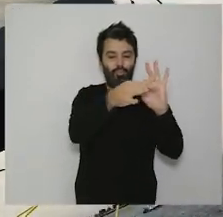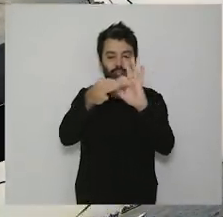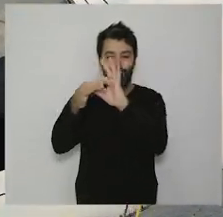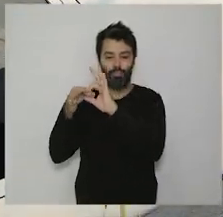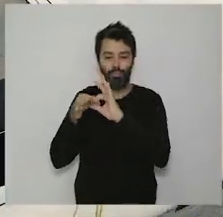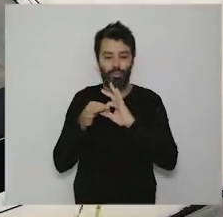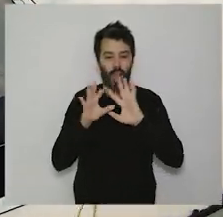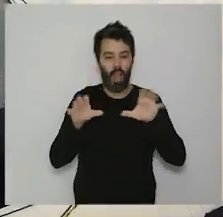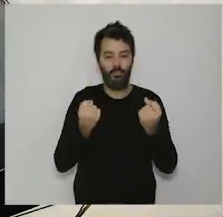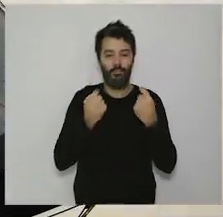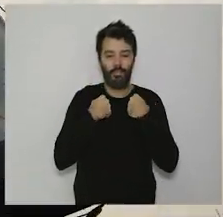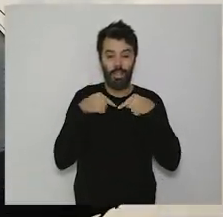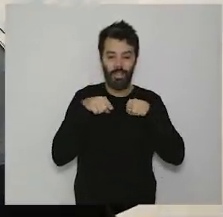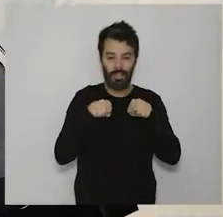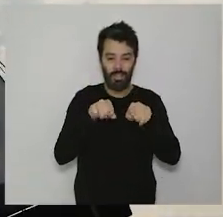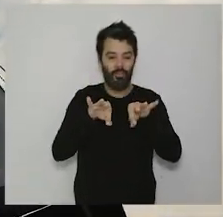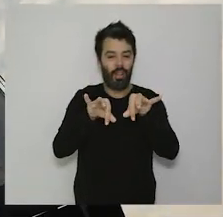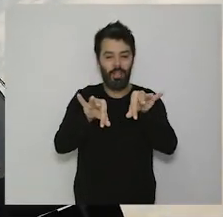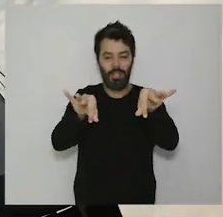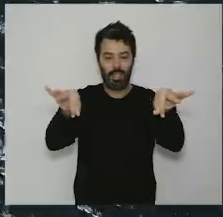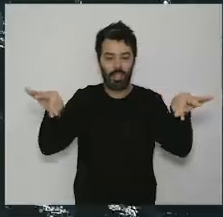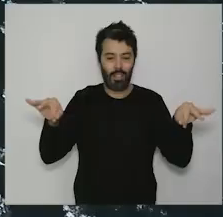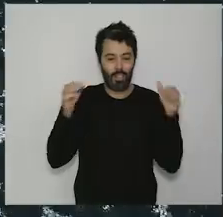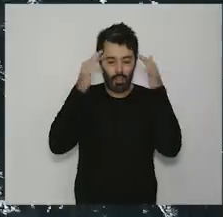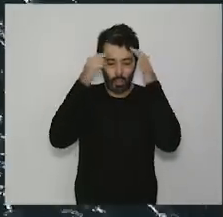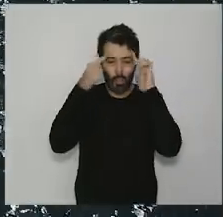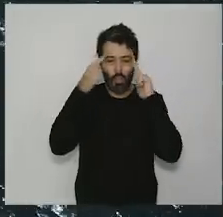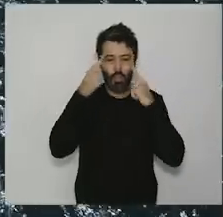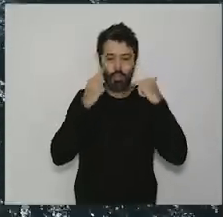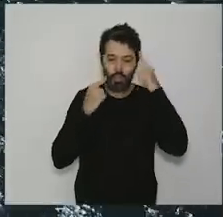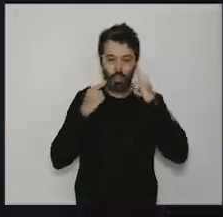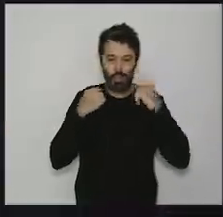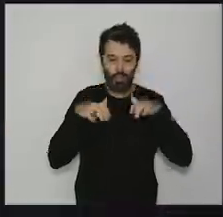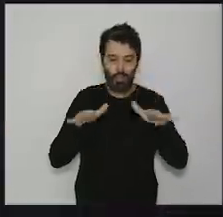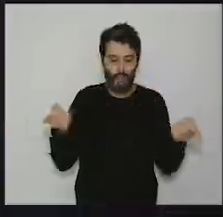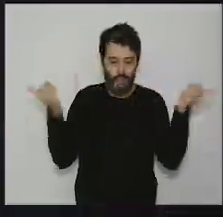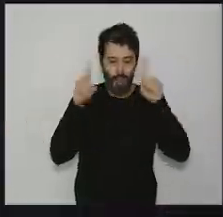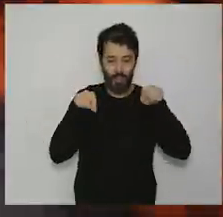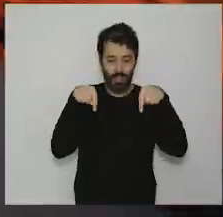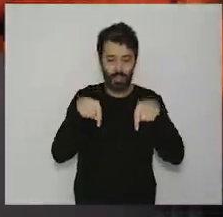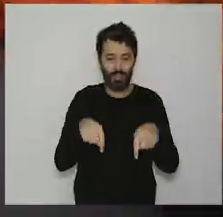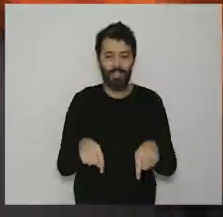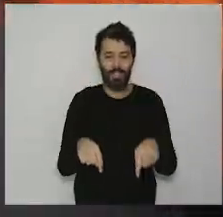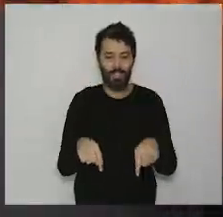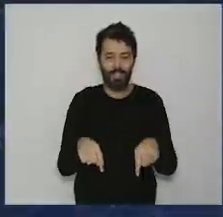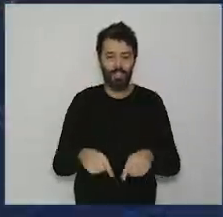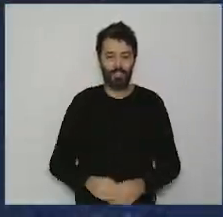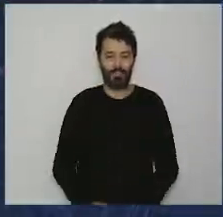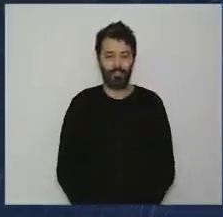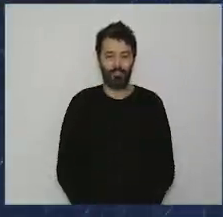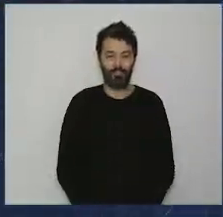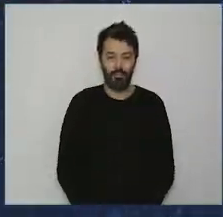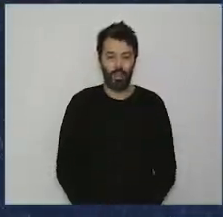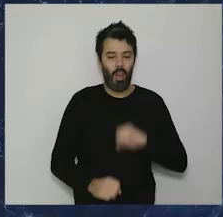Earth, air, water. They come together in the sea-salted lagoon, rocked by the tides